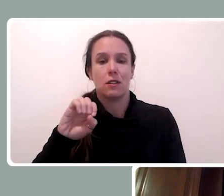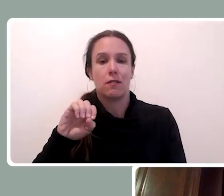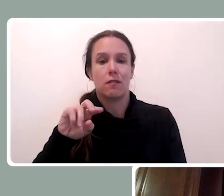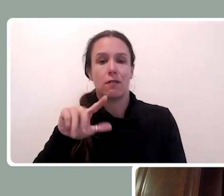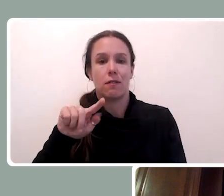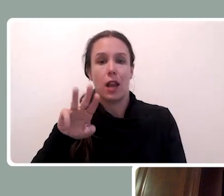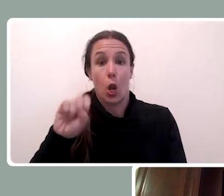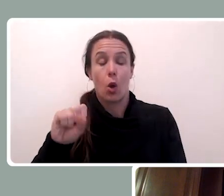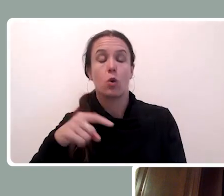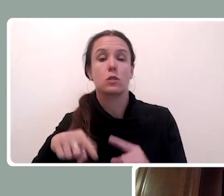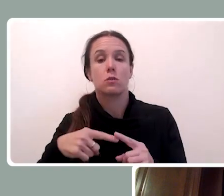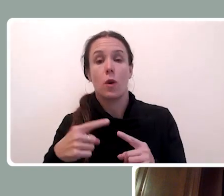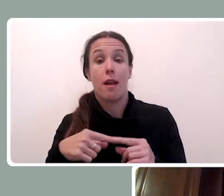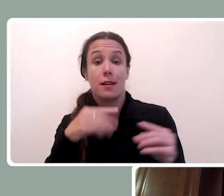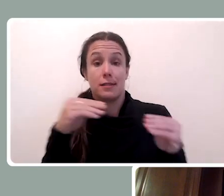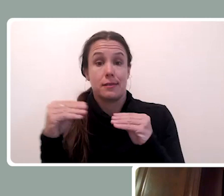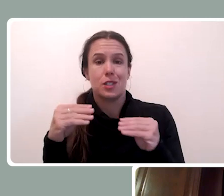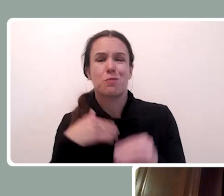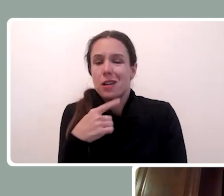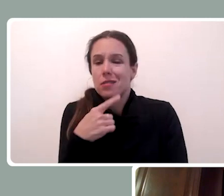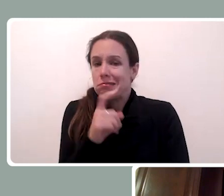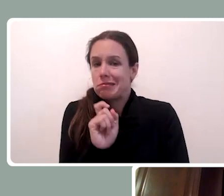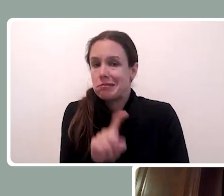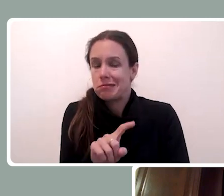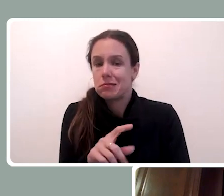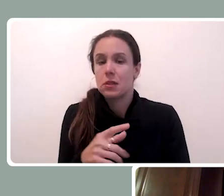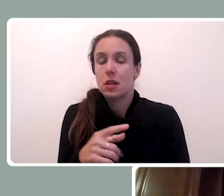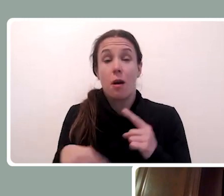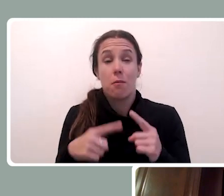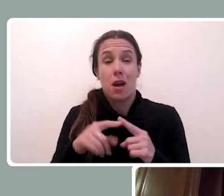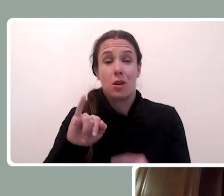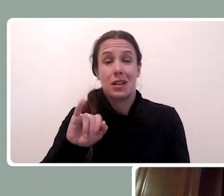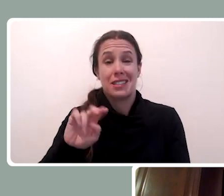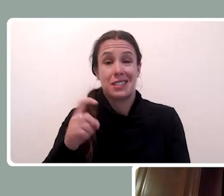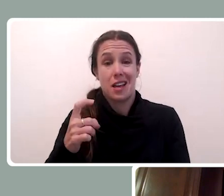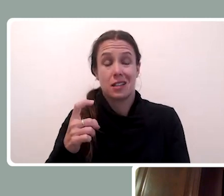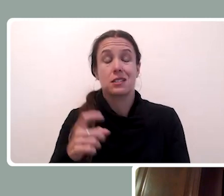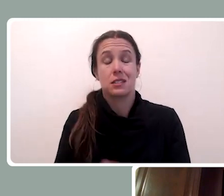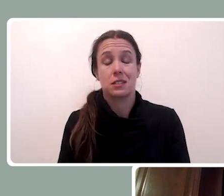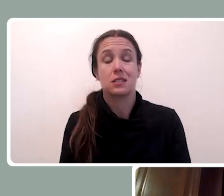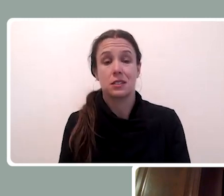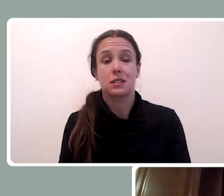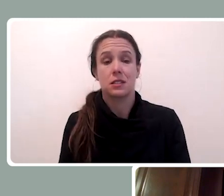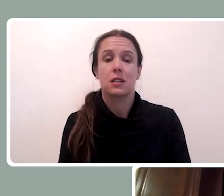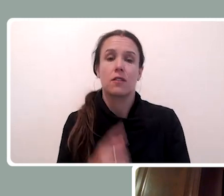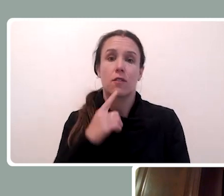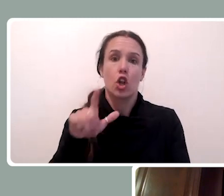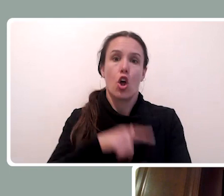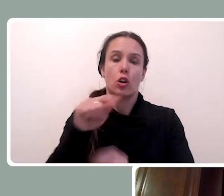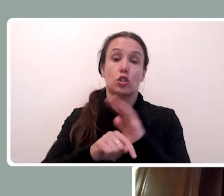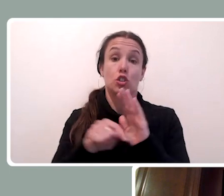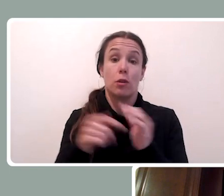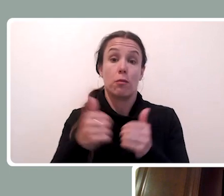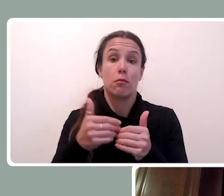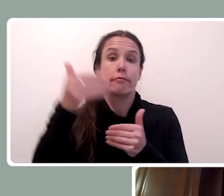I think my only question about the breast cancer index is the long-term follow-up. And when I talk about long-term follow-up, I'm looking at 15 years